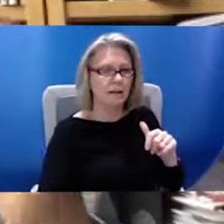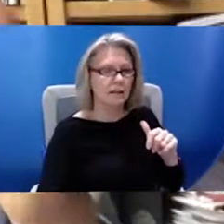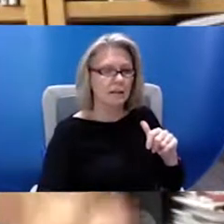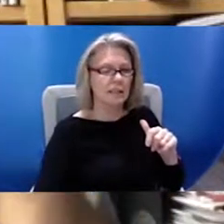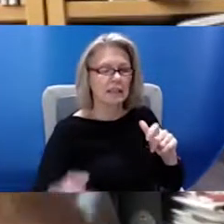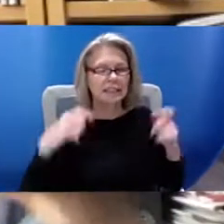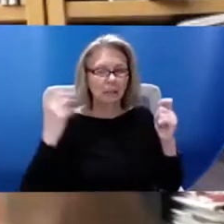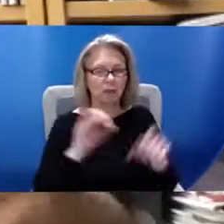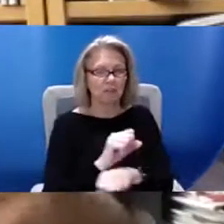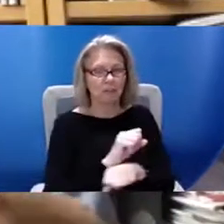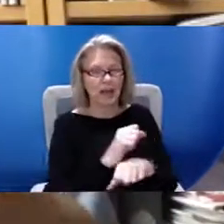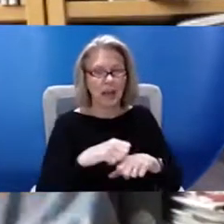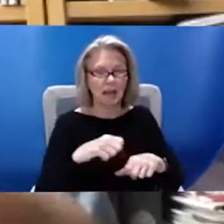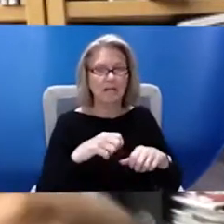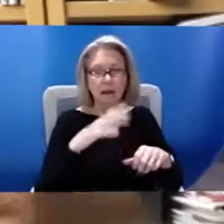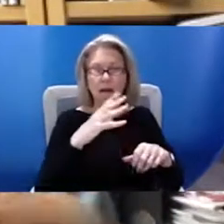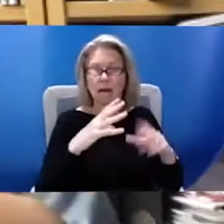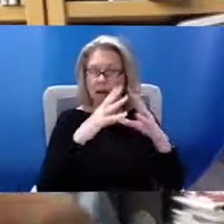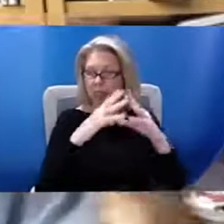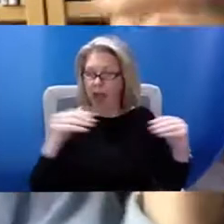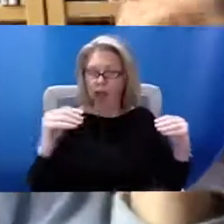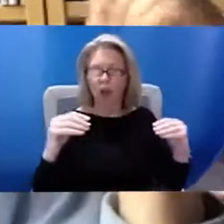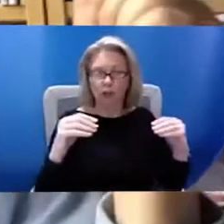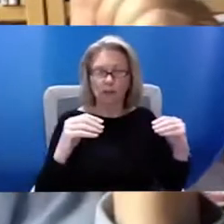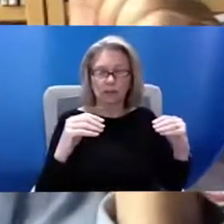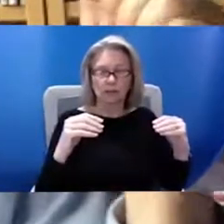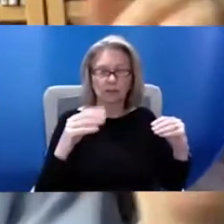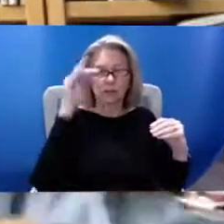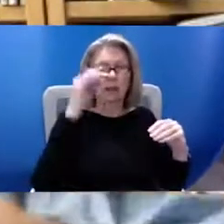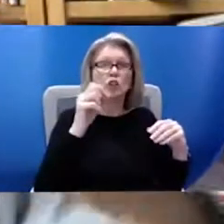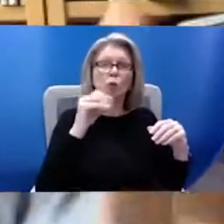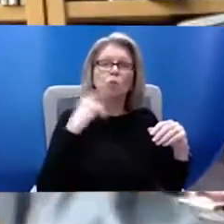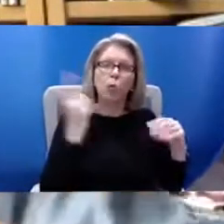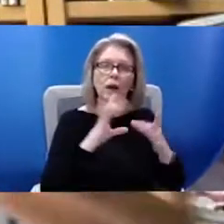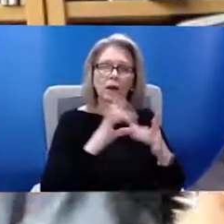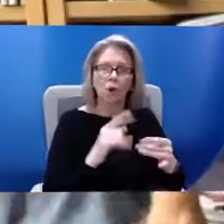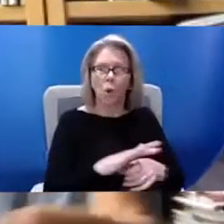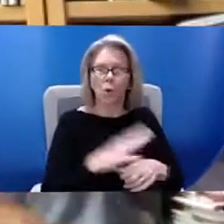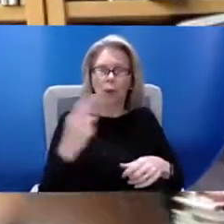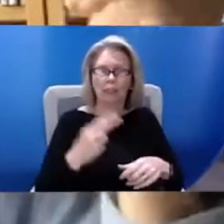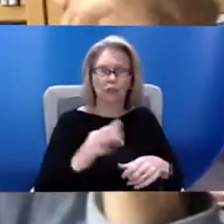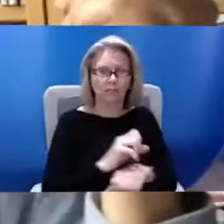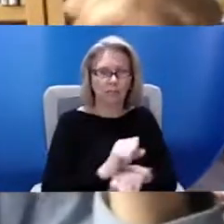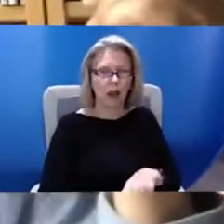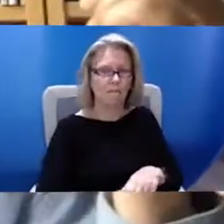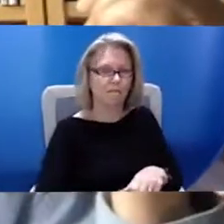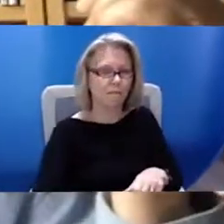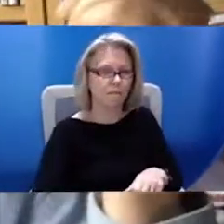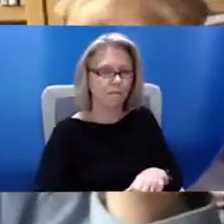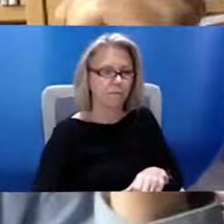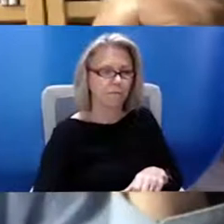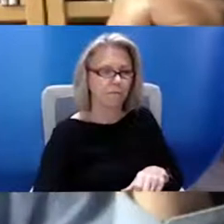a commemoration of the abolition of slavery in the Netherlands. So it's always connected to the local history of